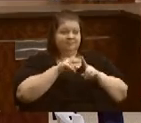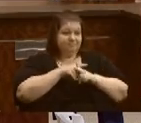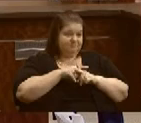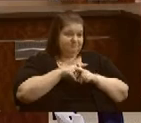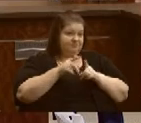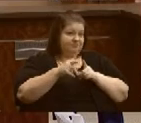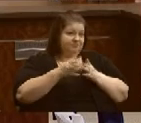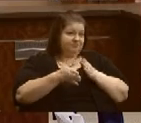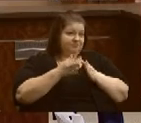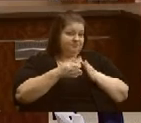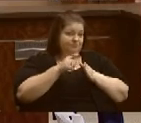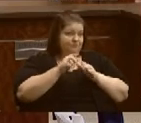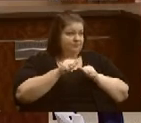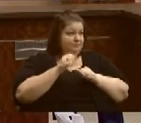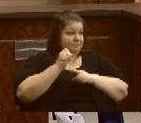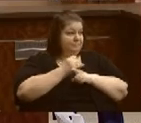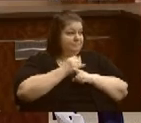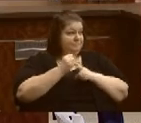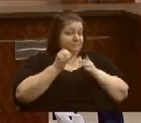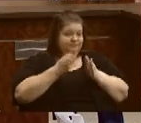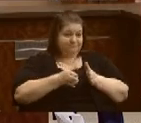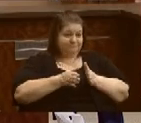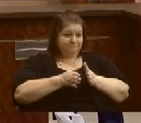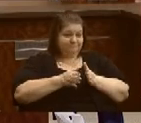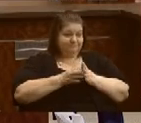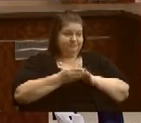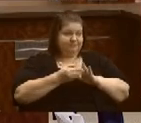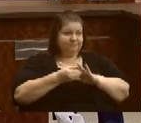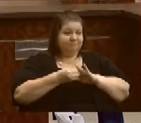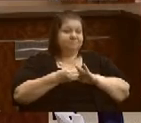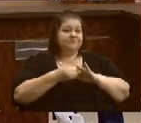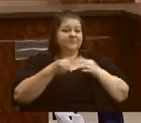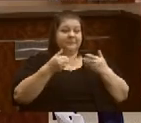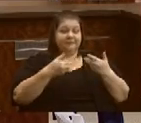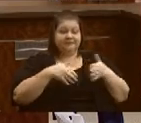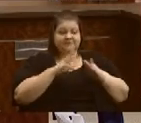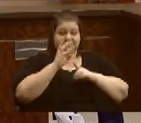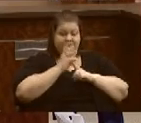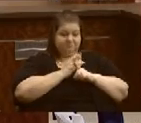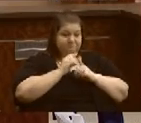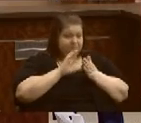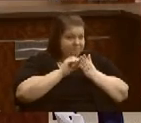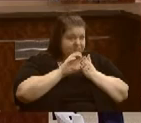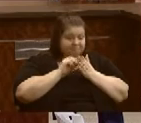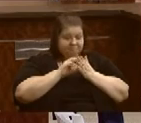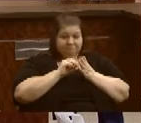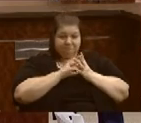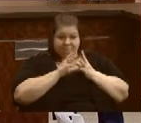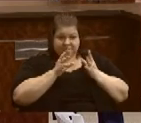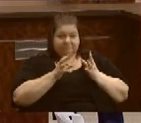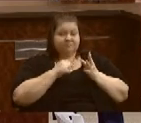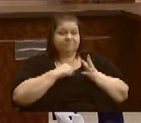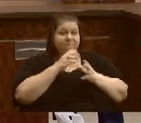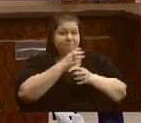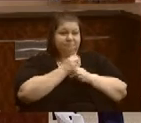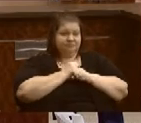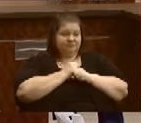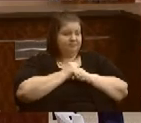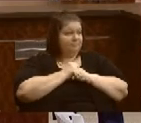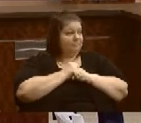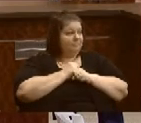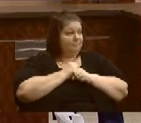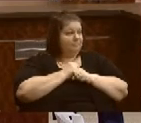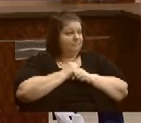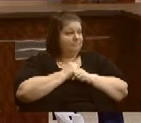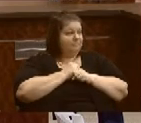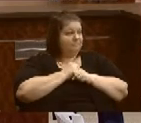can be admitted. Well, at the end of 6 months, I learned a lot and received a